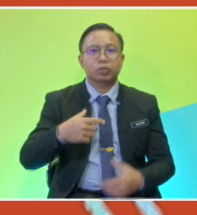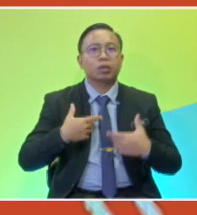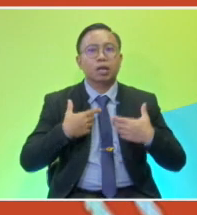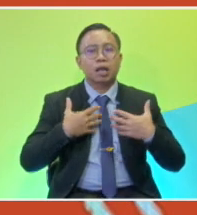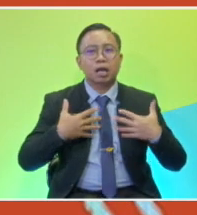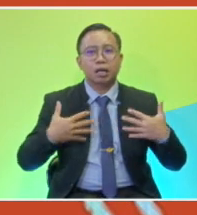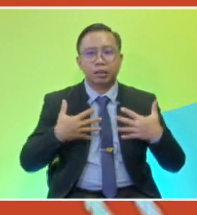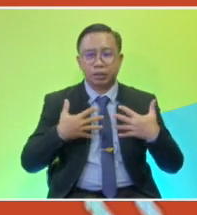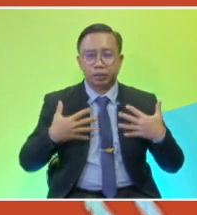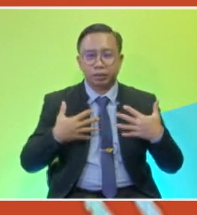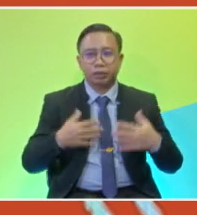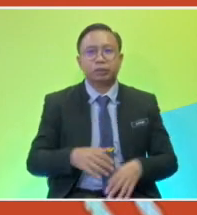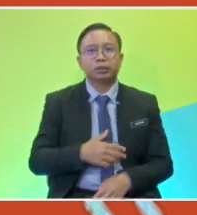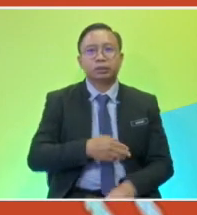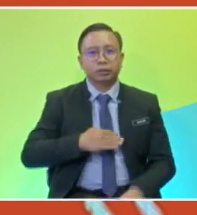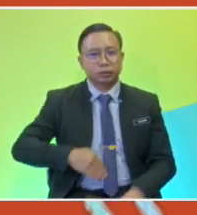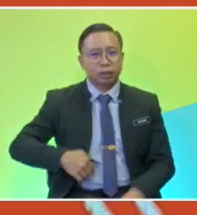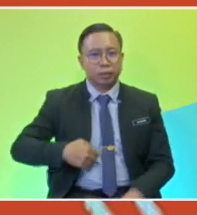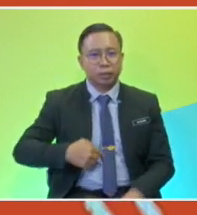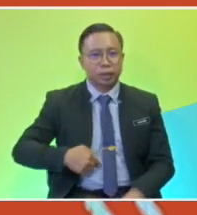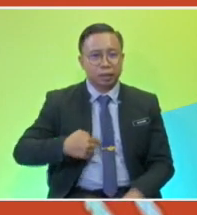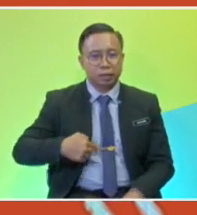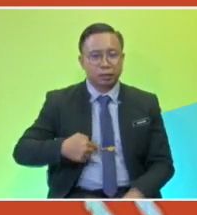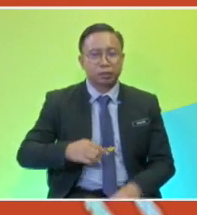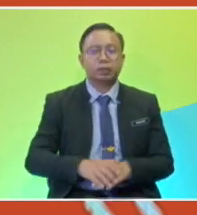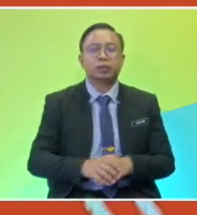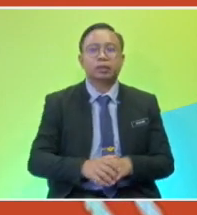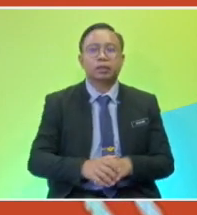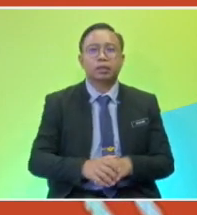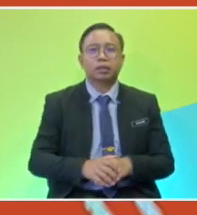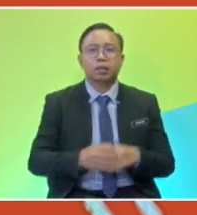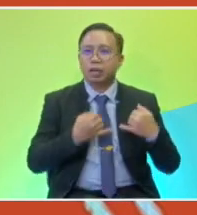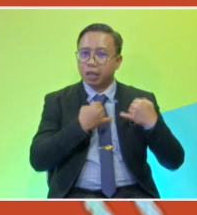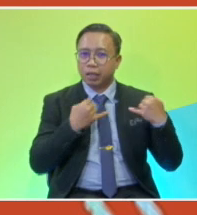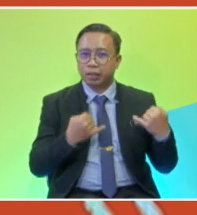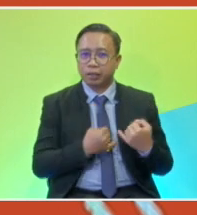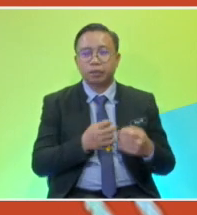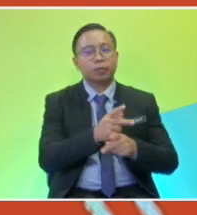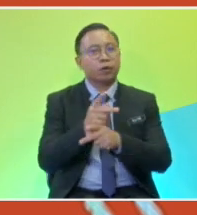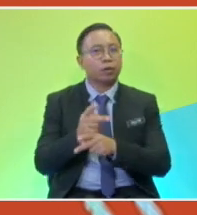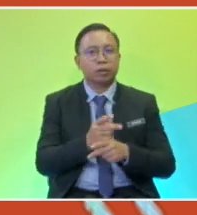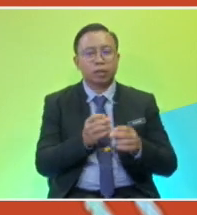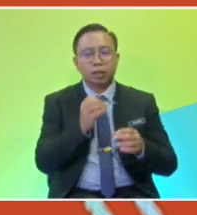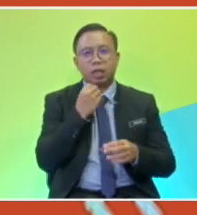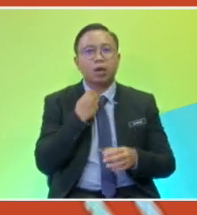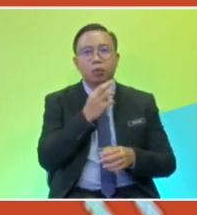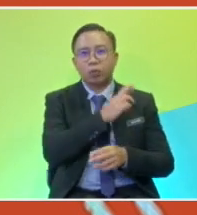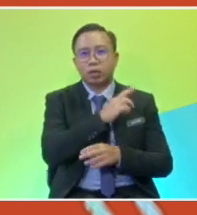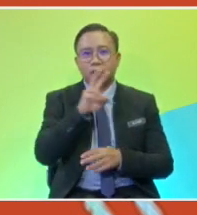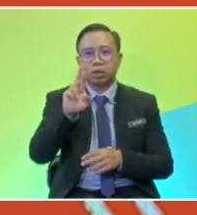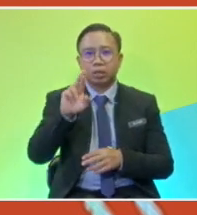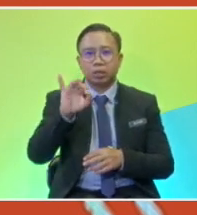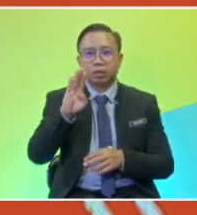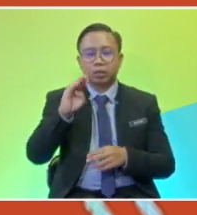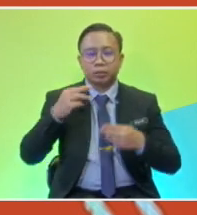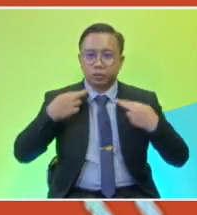Even our stomach, our liver, our heart. So everything protected by our ribs. Everything around this area,